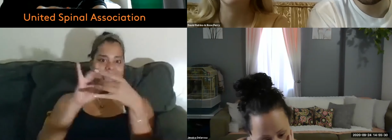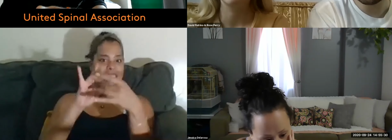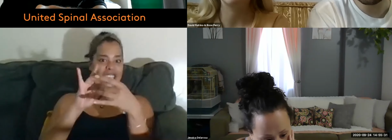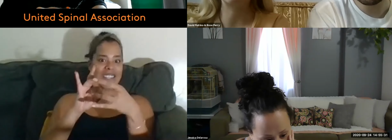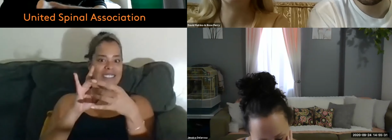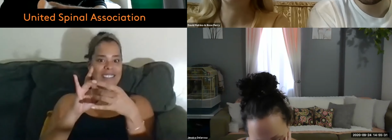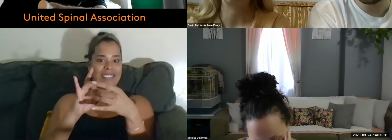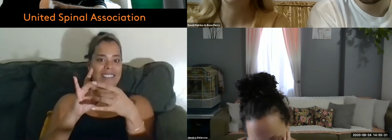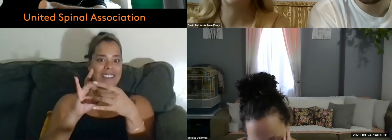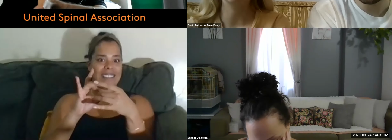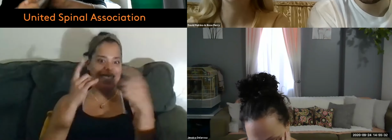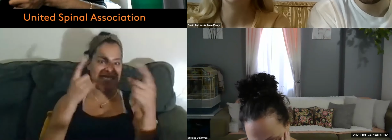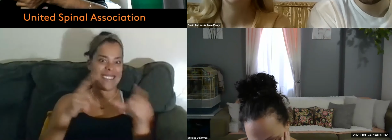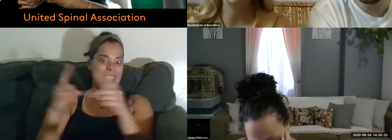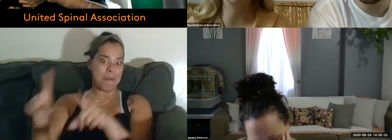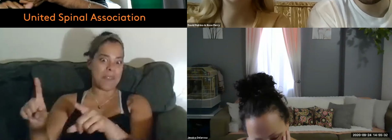literacy.